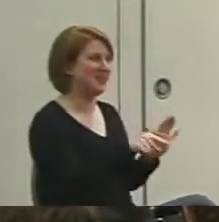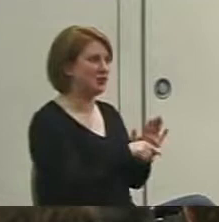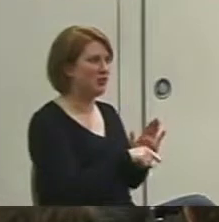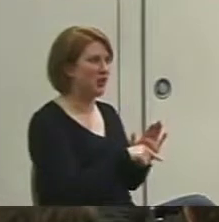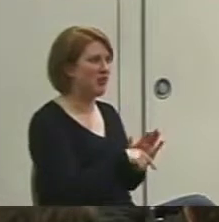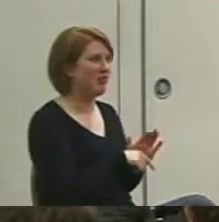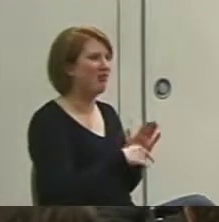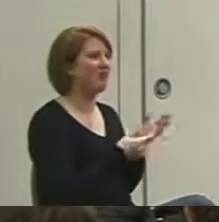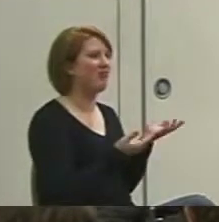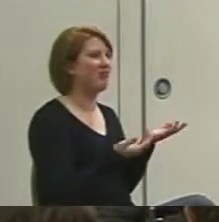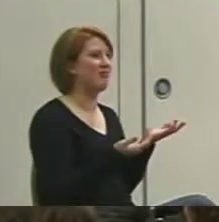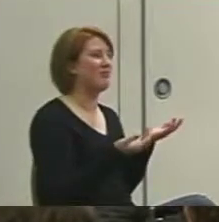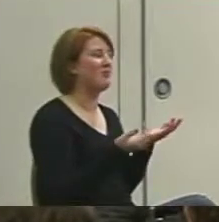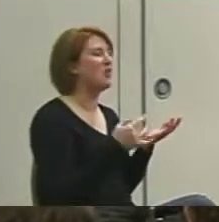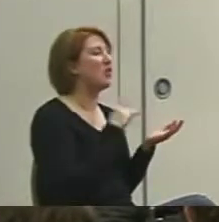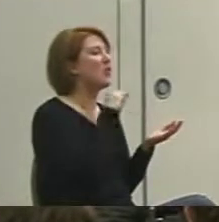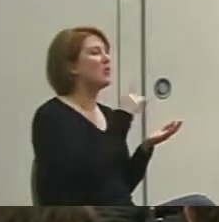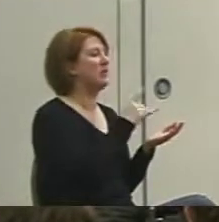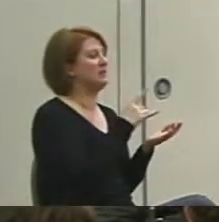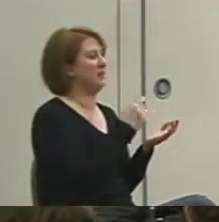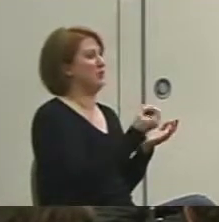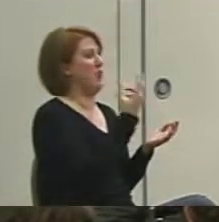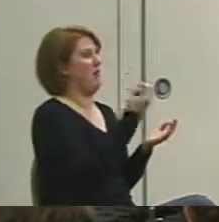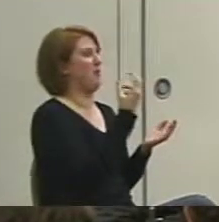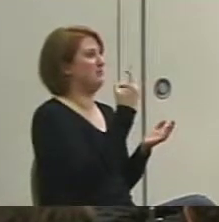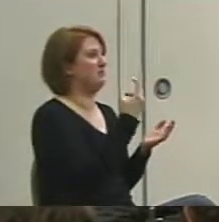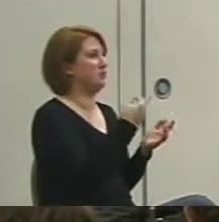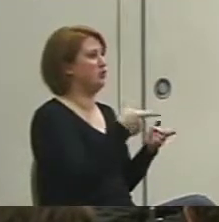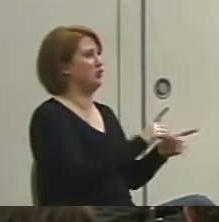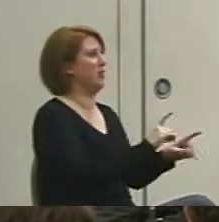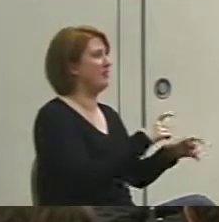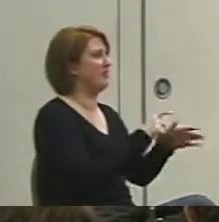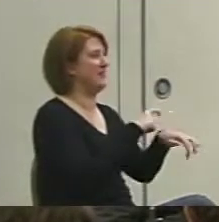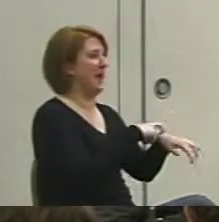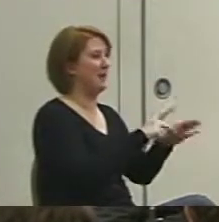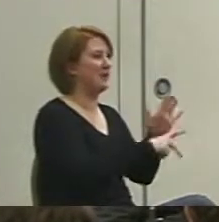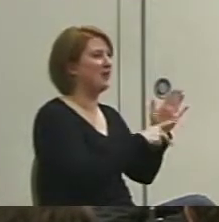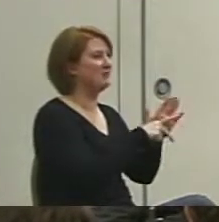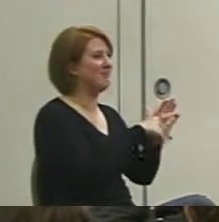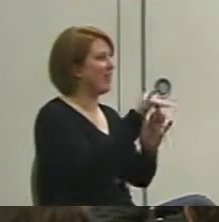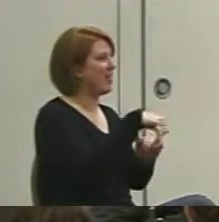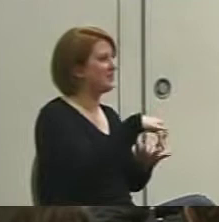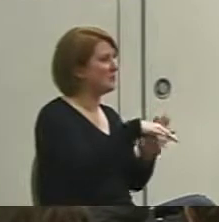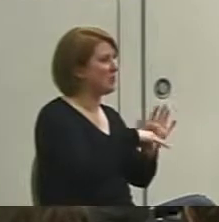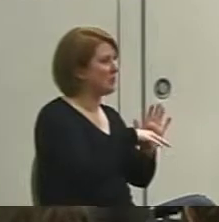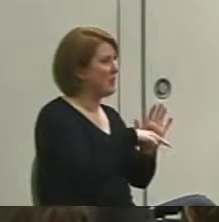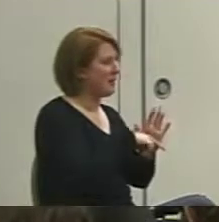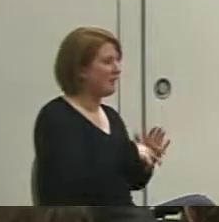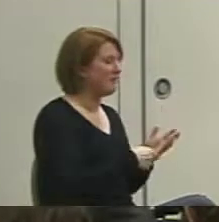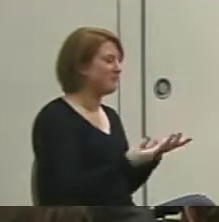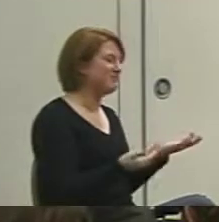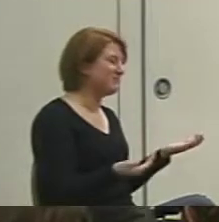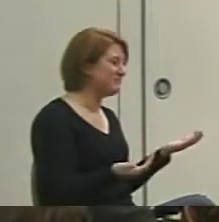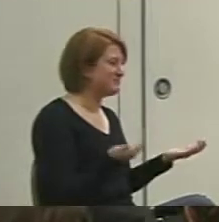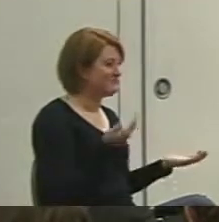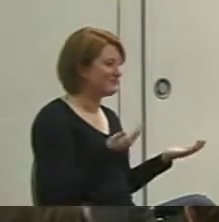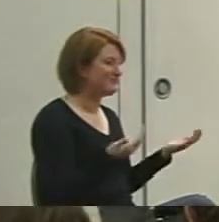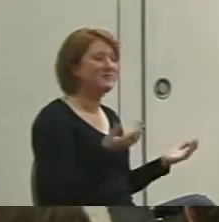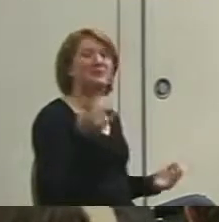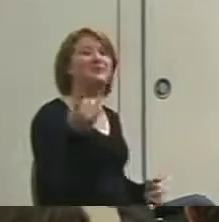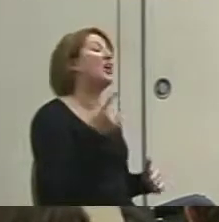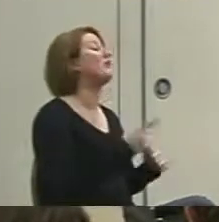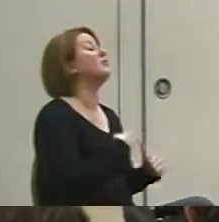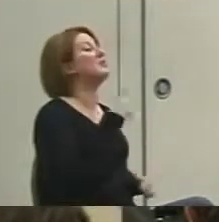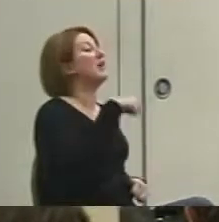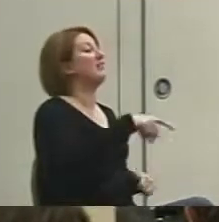you did it, but if the real deal was 12 times in that period, now that's detrimental, let's say. So how do you... First of all, you have